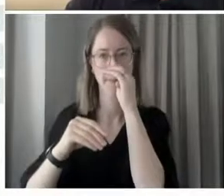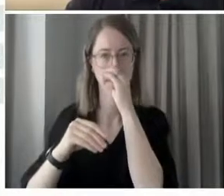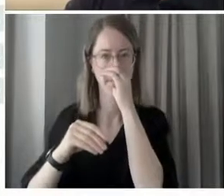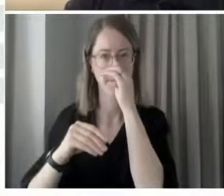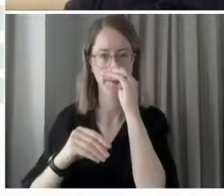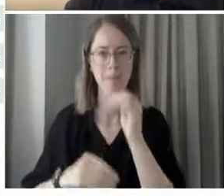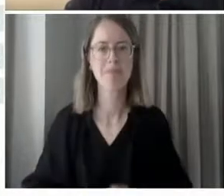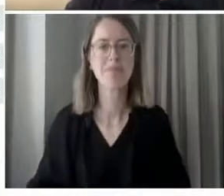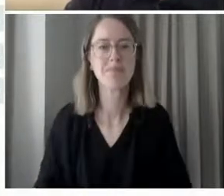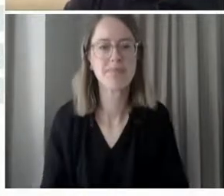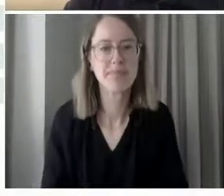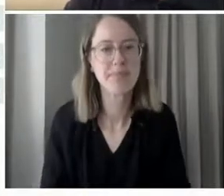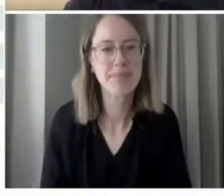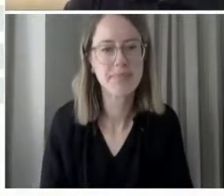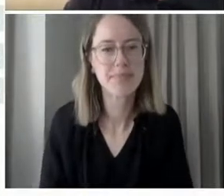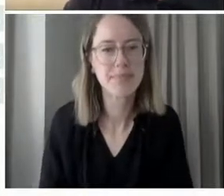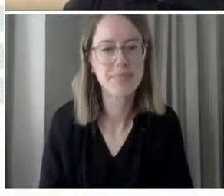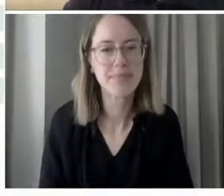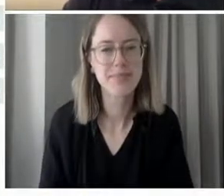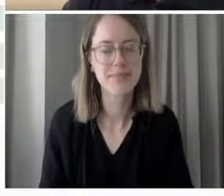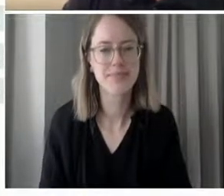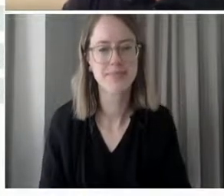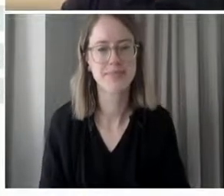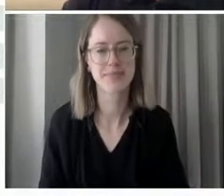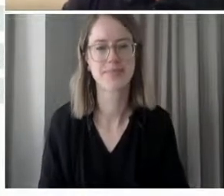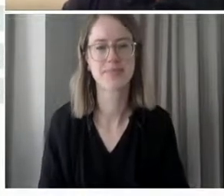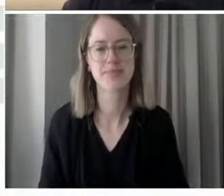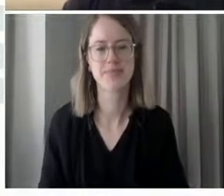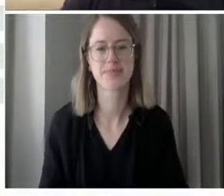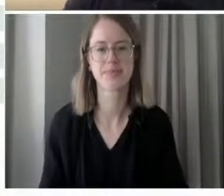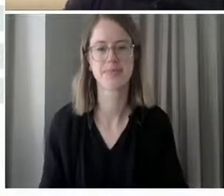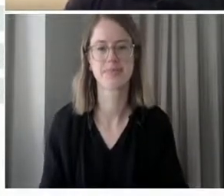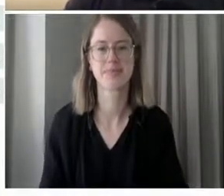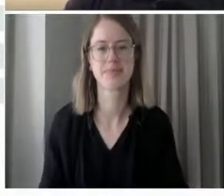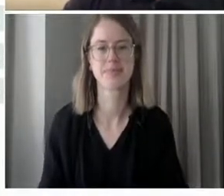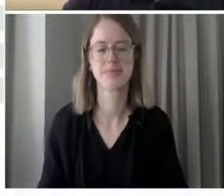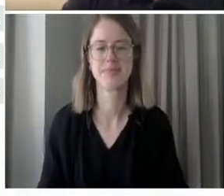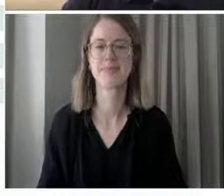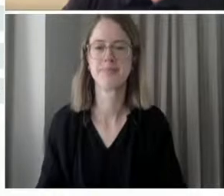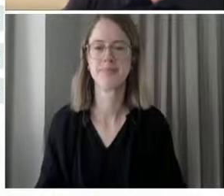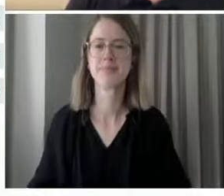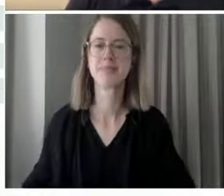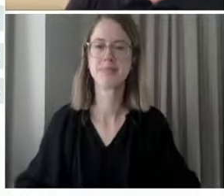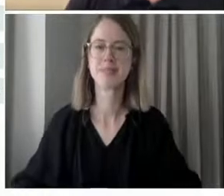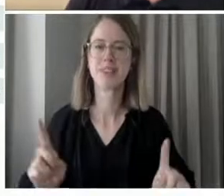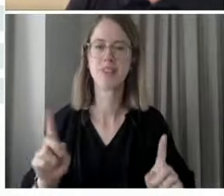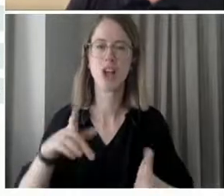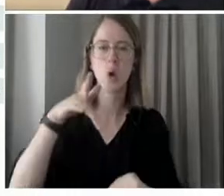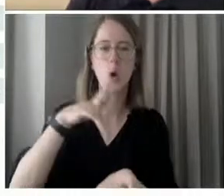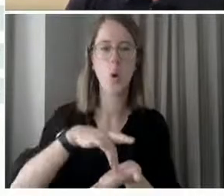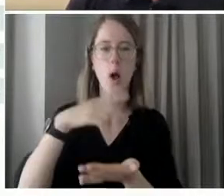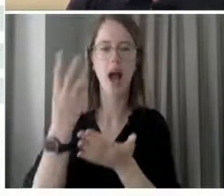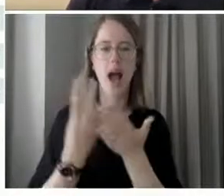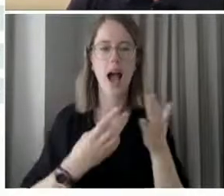okay. Let me show you something a little bit different. These are the core art